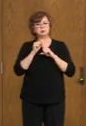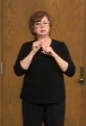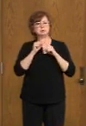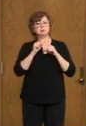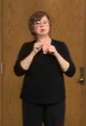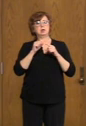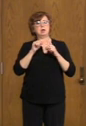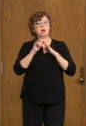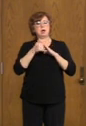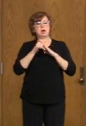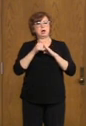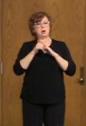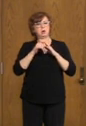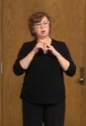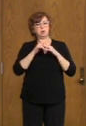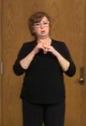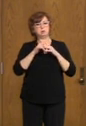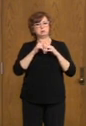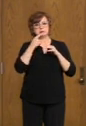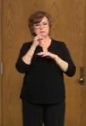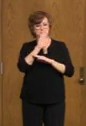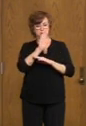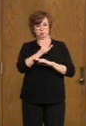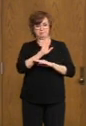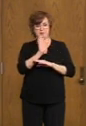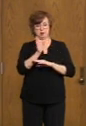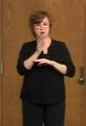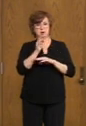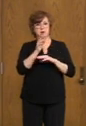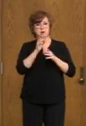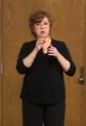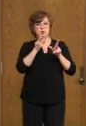your respects as much as possible virtually in this time and